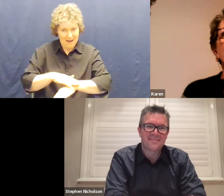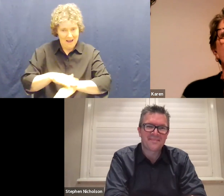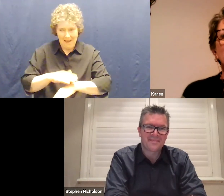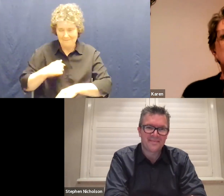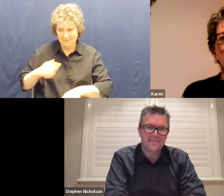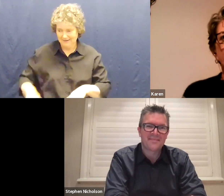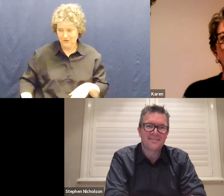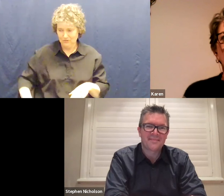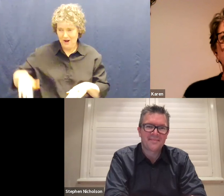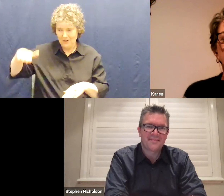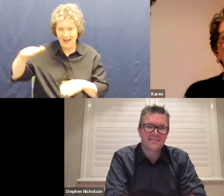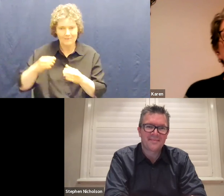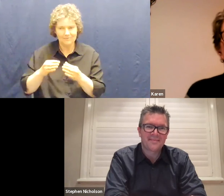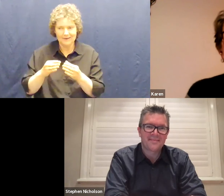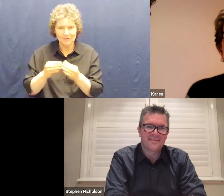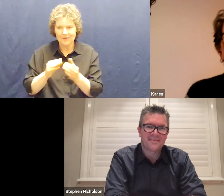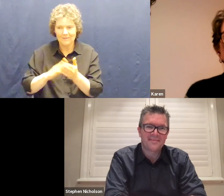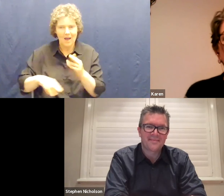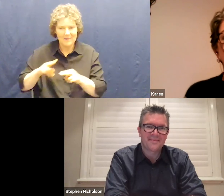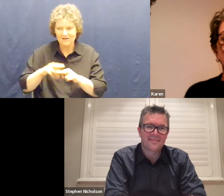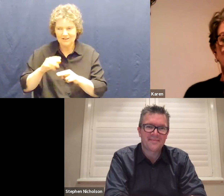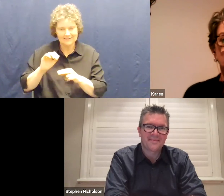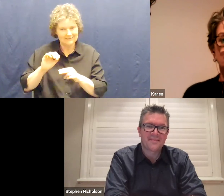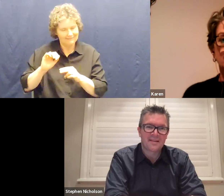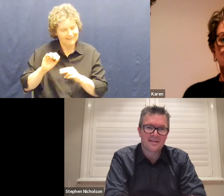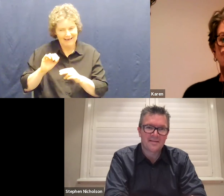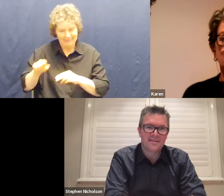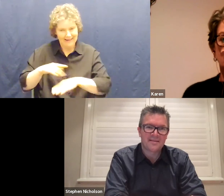age, being deaf and being an interpreter,